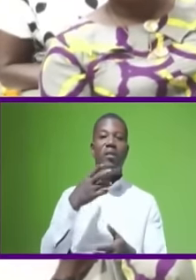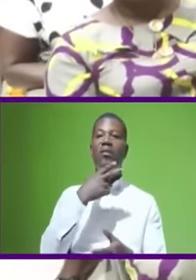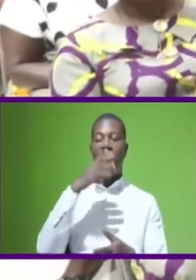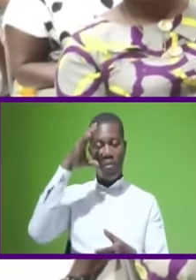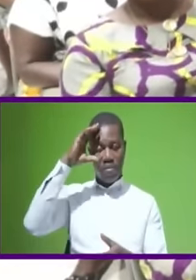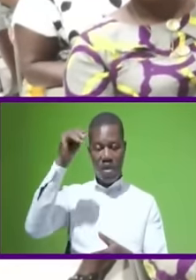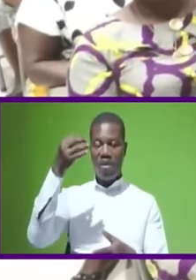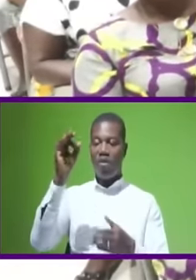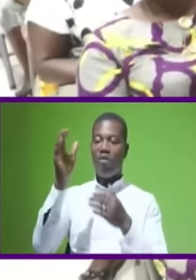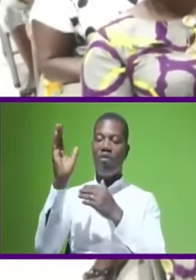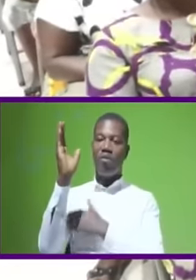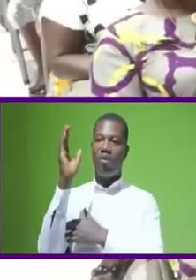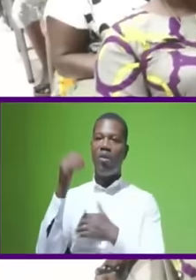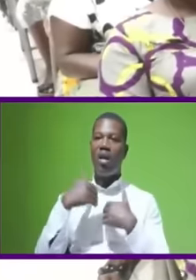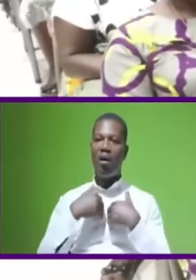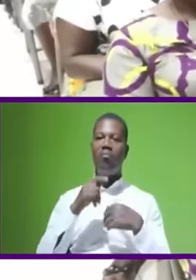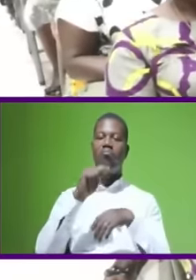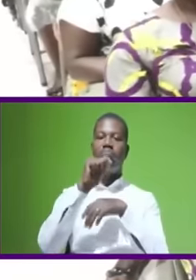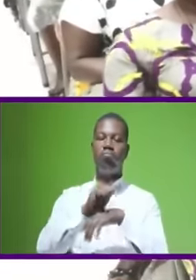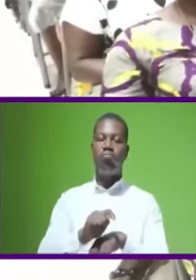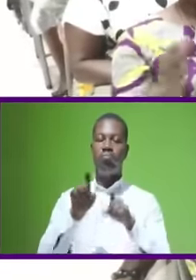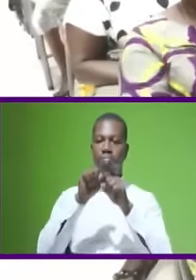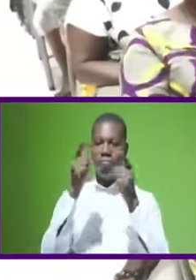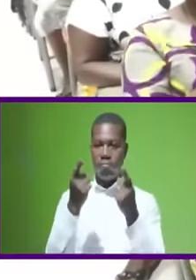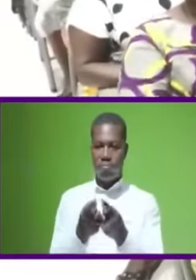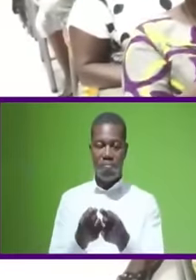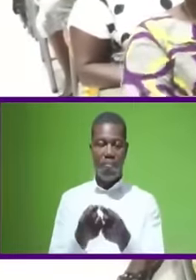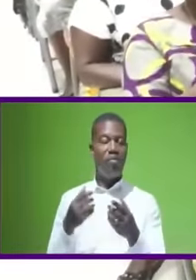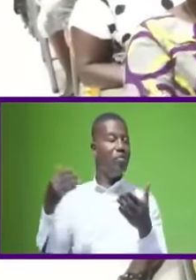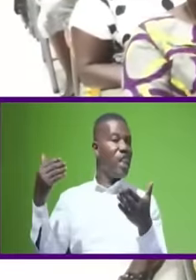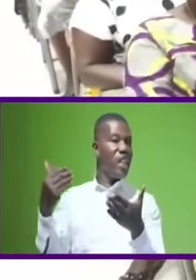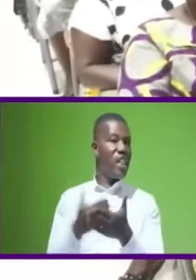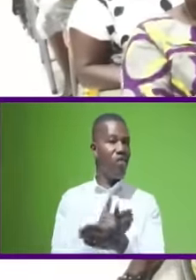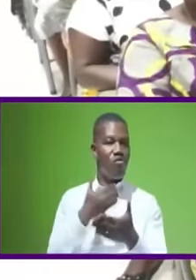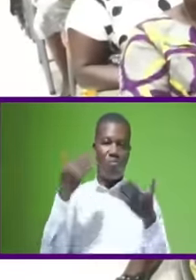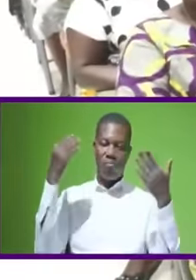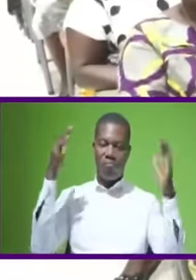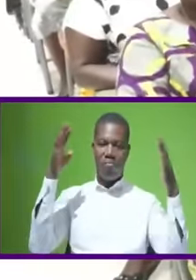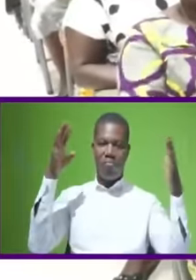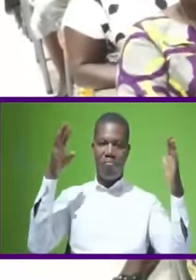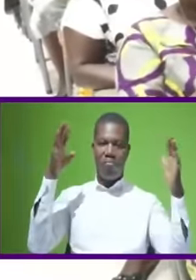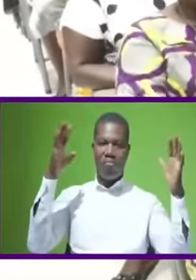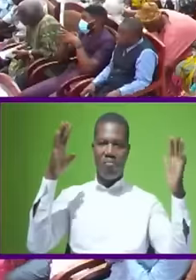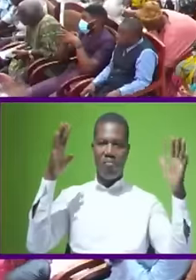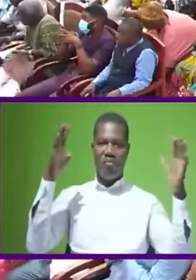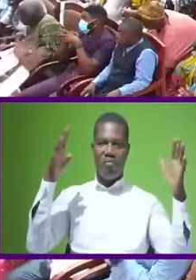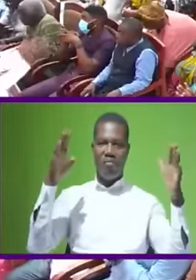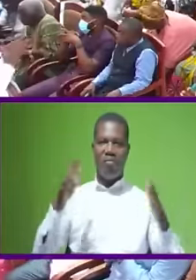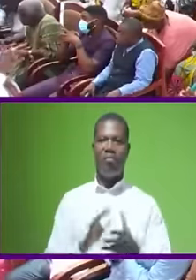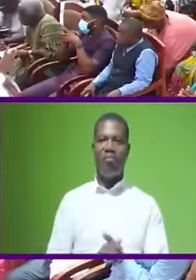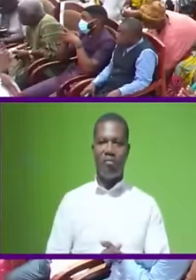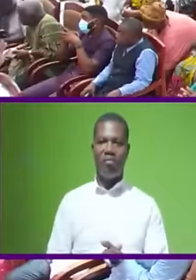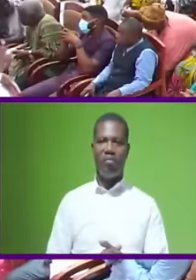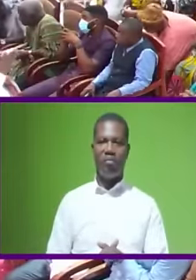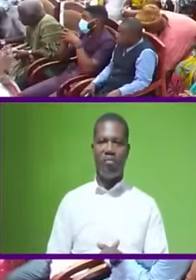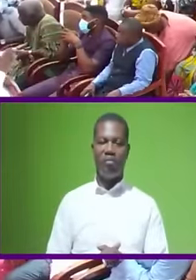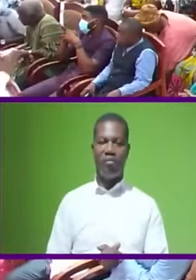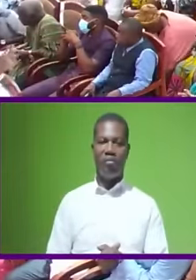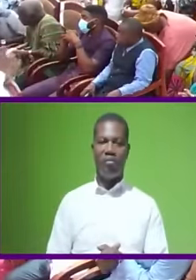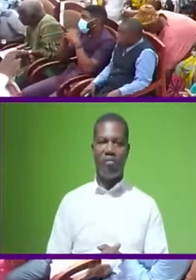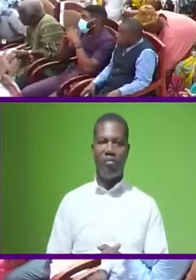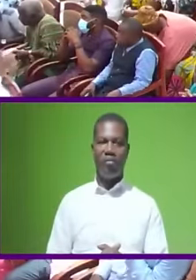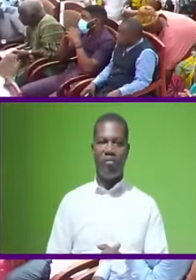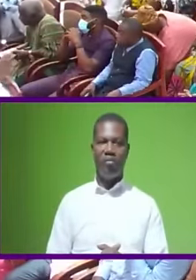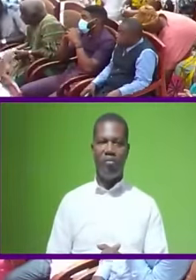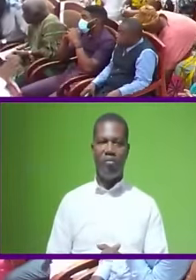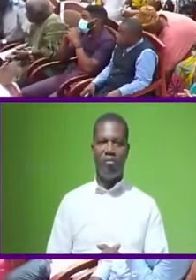today, have you ever heard of any man of God saying that he also belonged to a clan or tribe in the